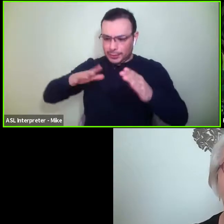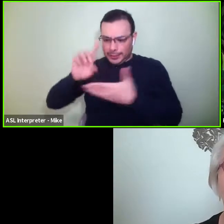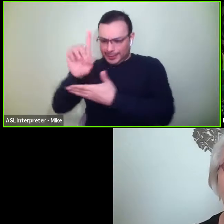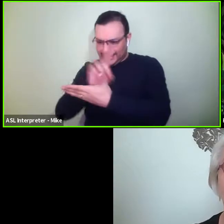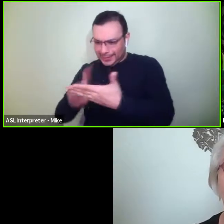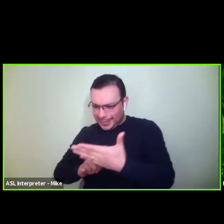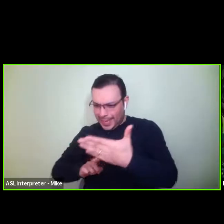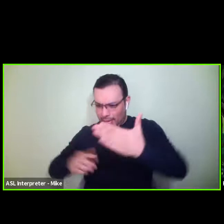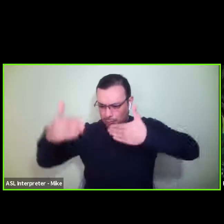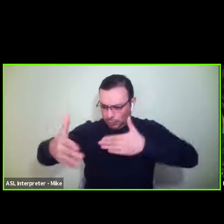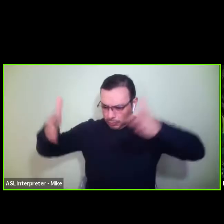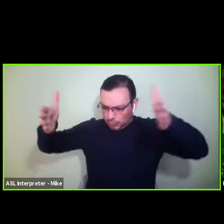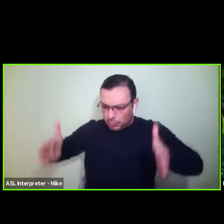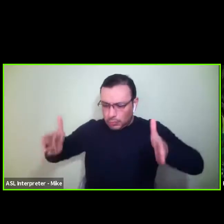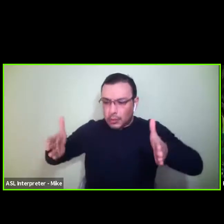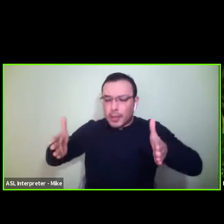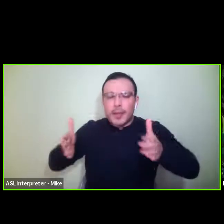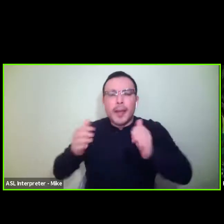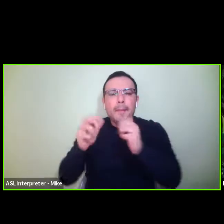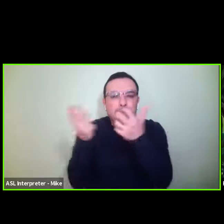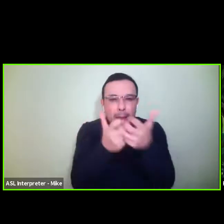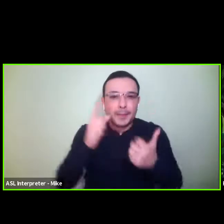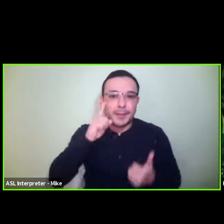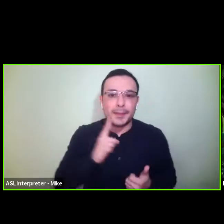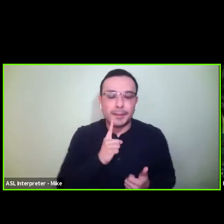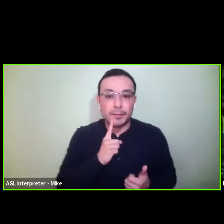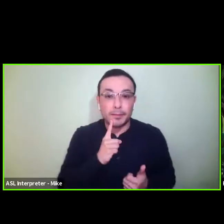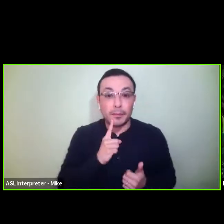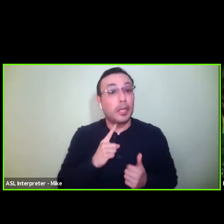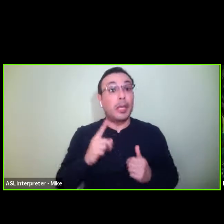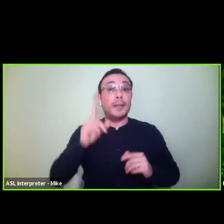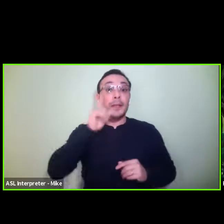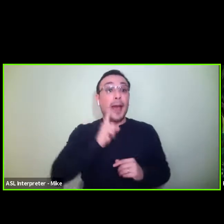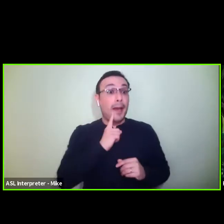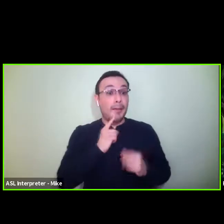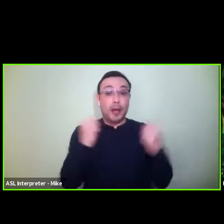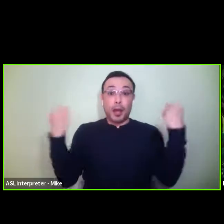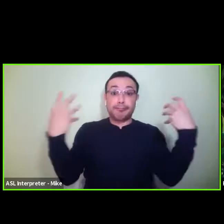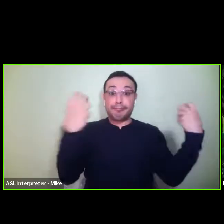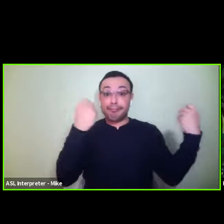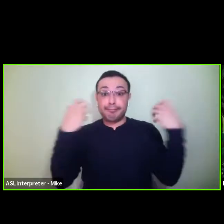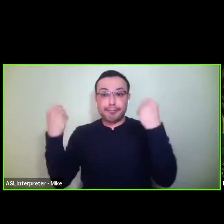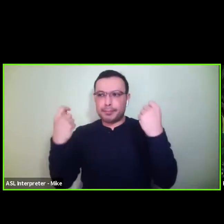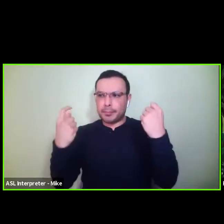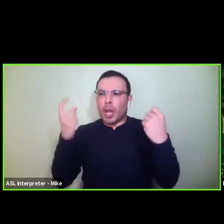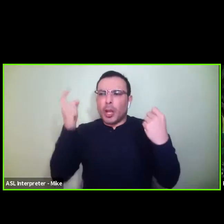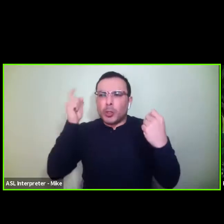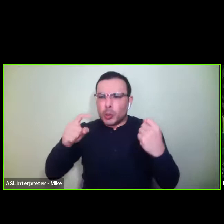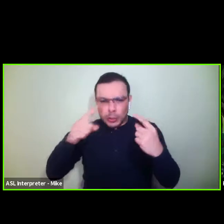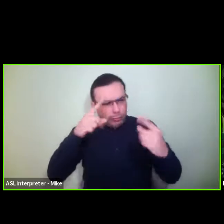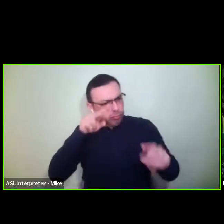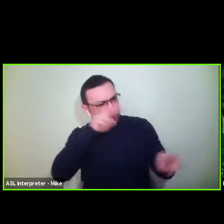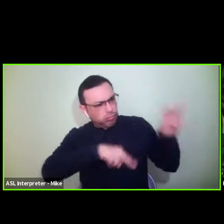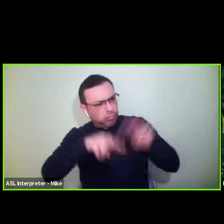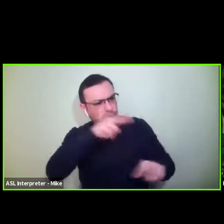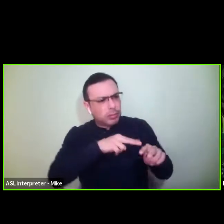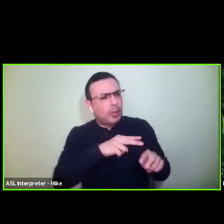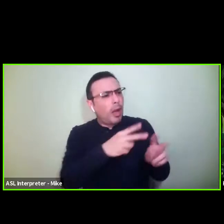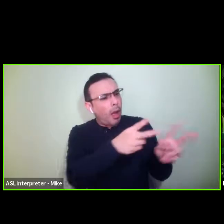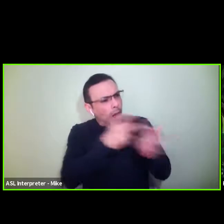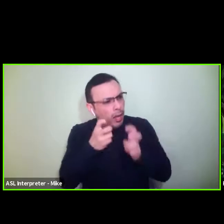manifesto about how signing deaf people occupied space and used it to change how hallways, common spaces, elevators,